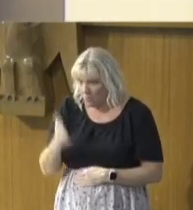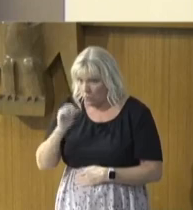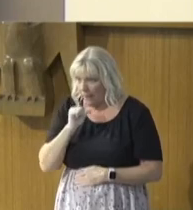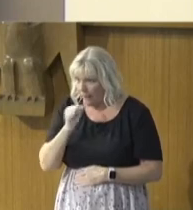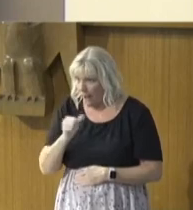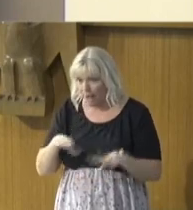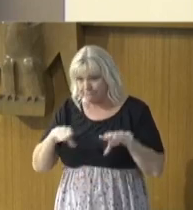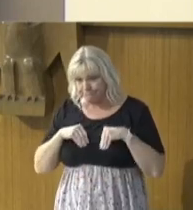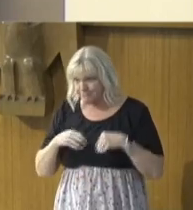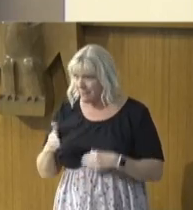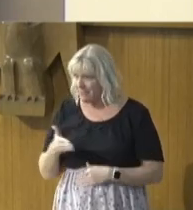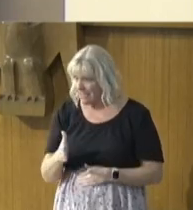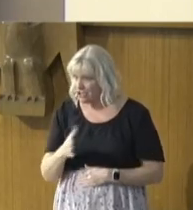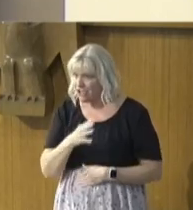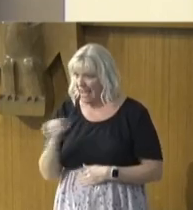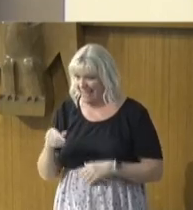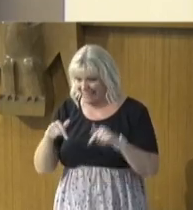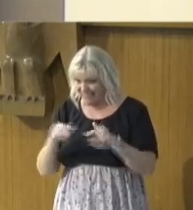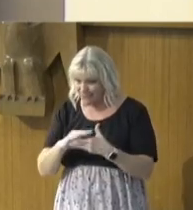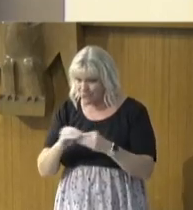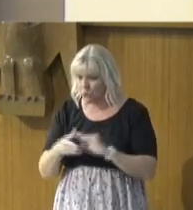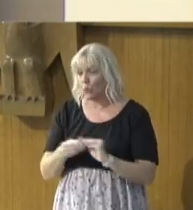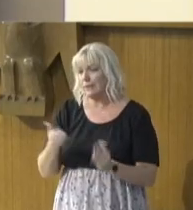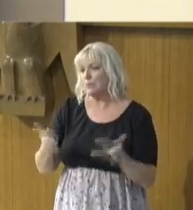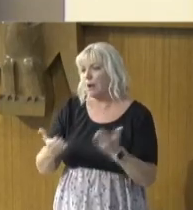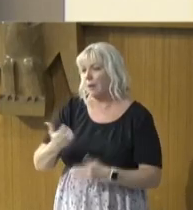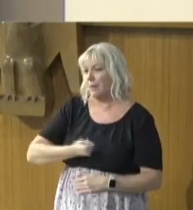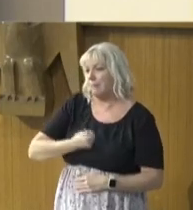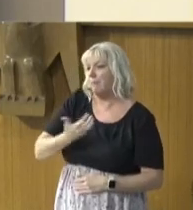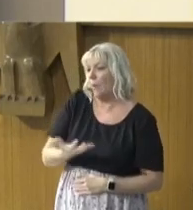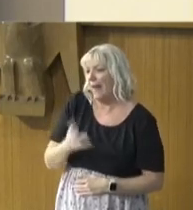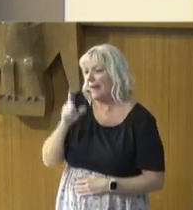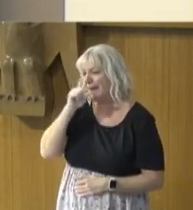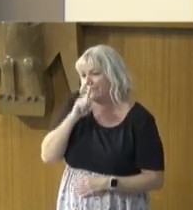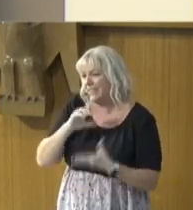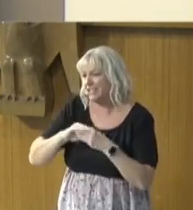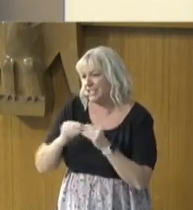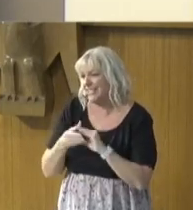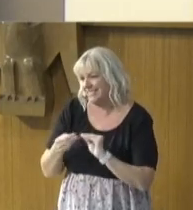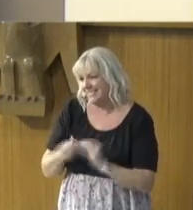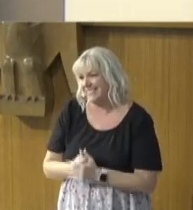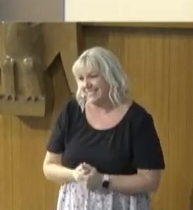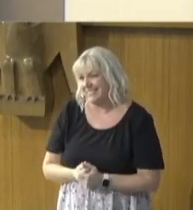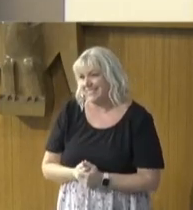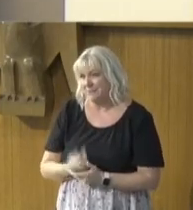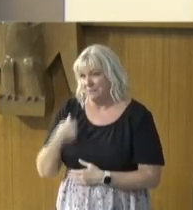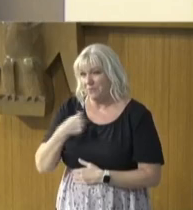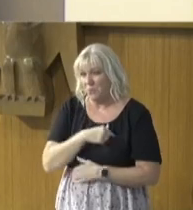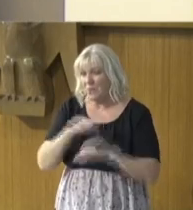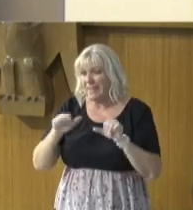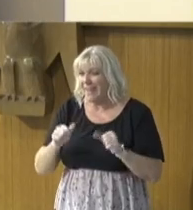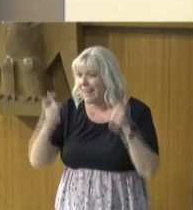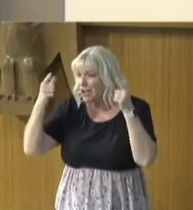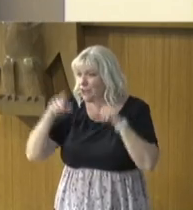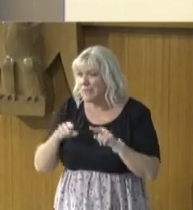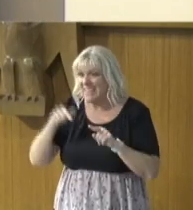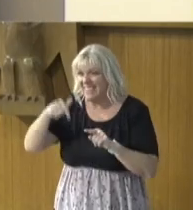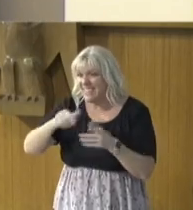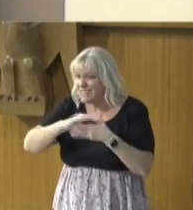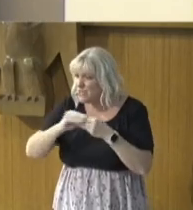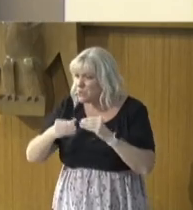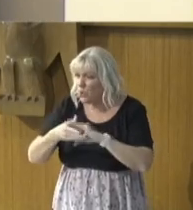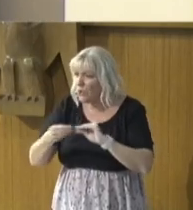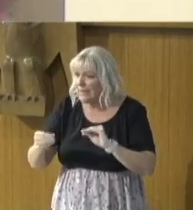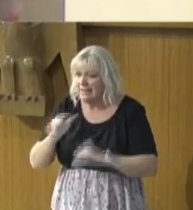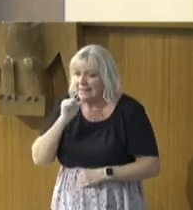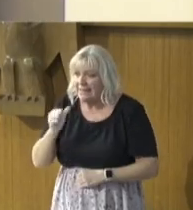that this is probably poetic fiction. Because I think we can all agree, this story is not meant to teach us how long a